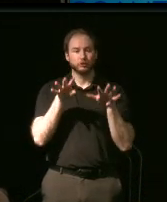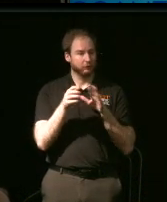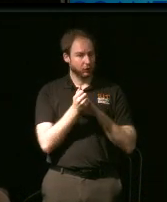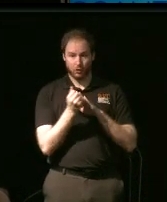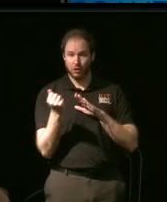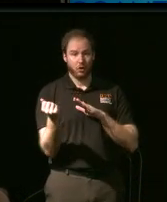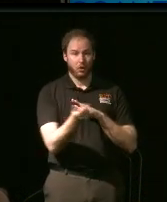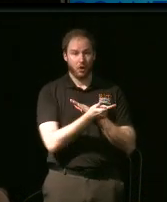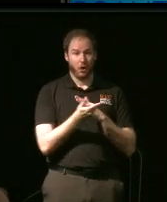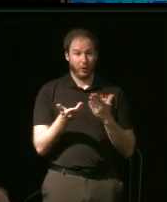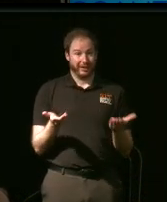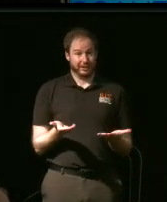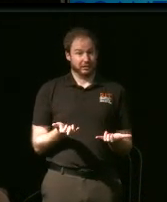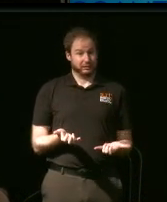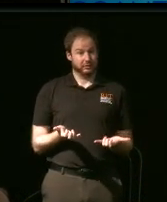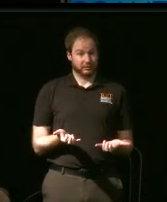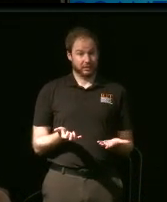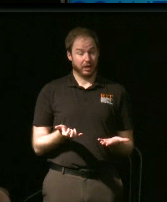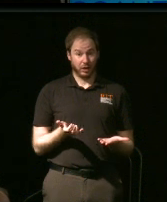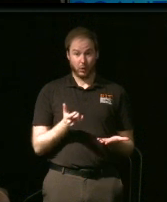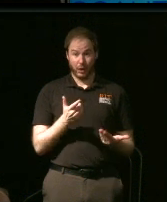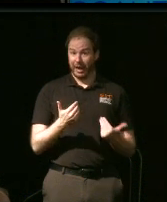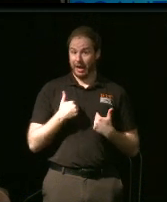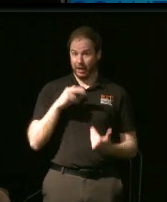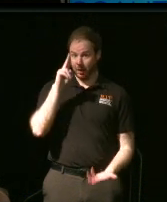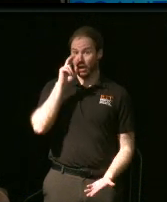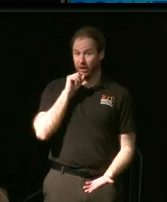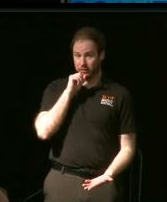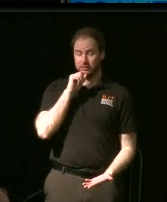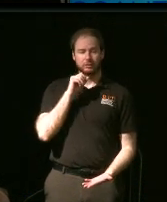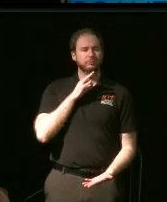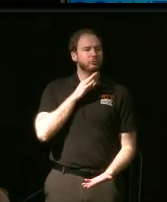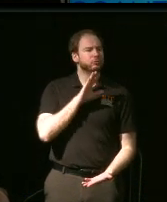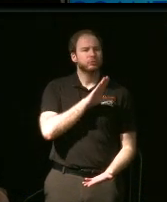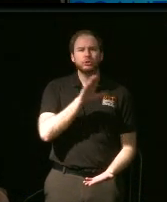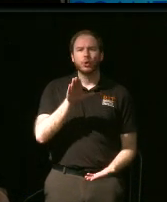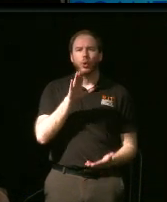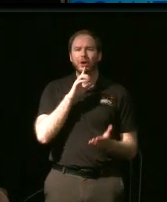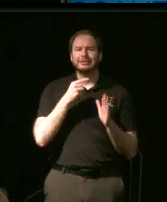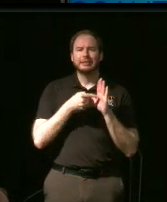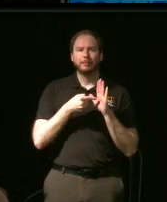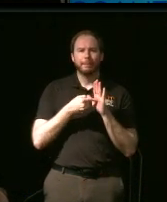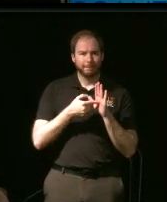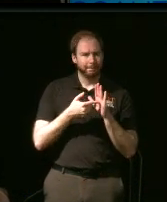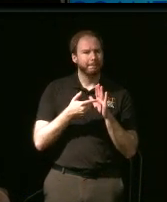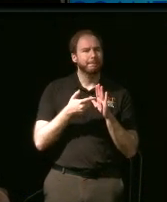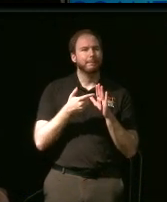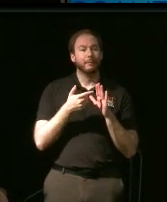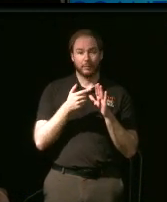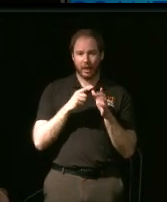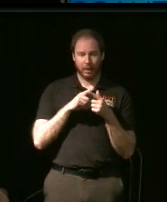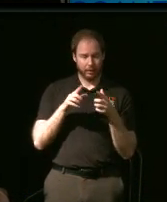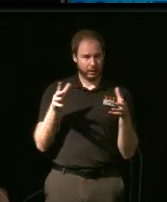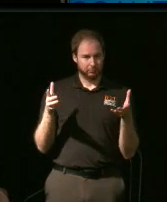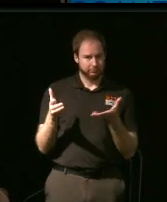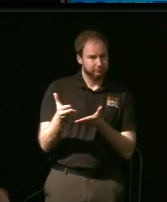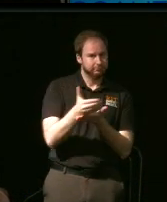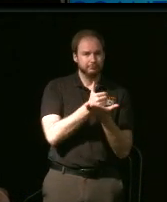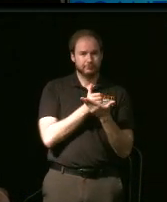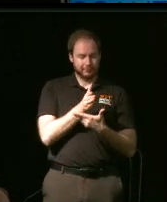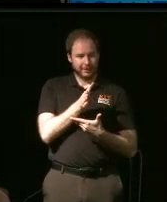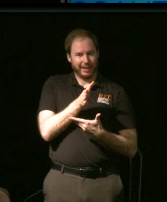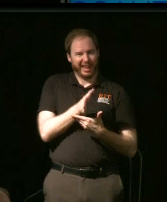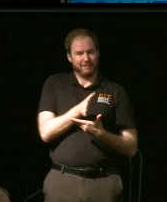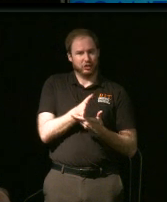you here today living with Usher about your symptoms, and then average those